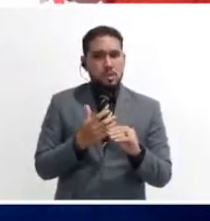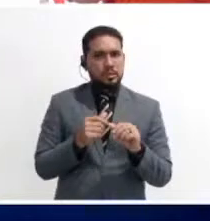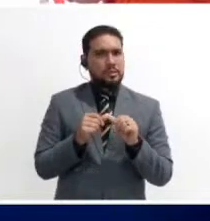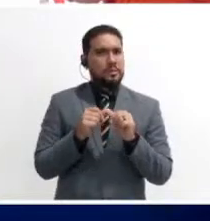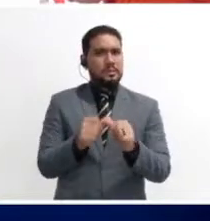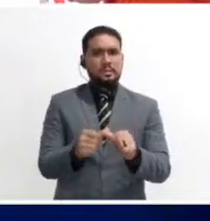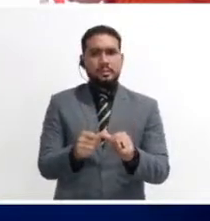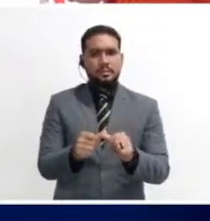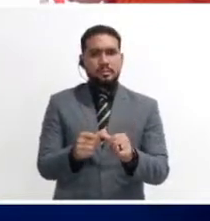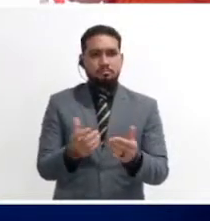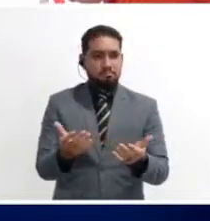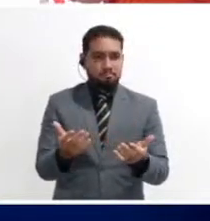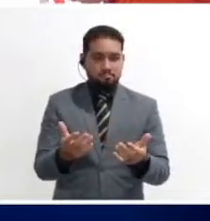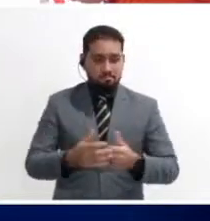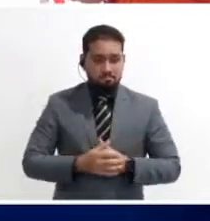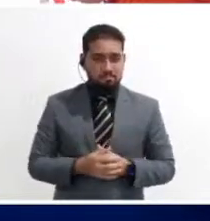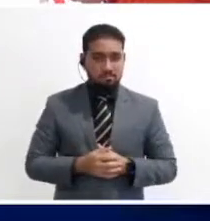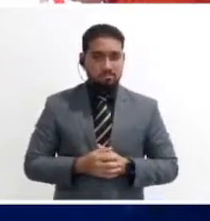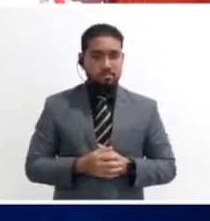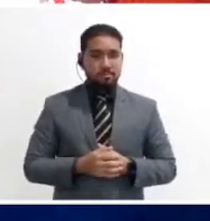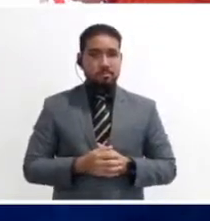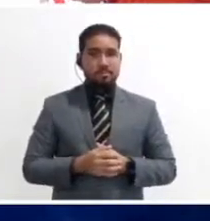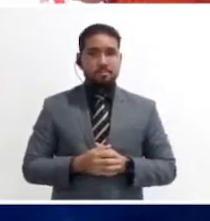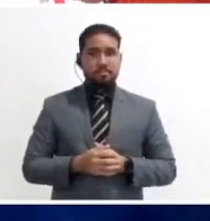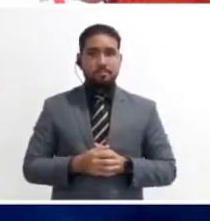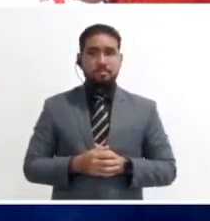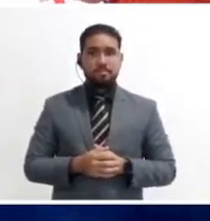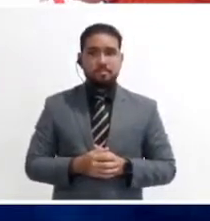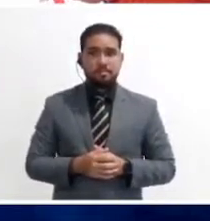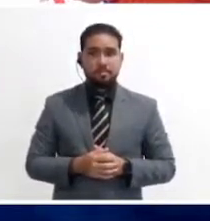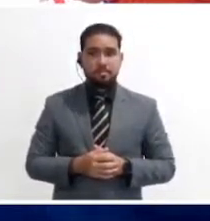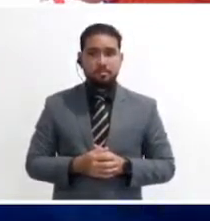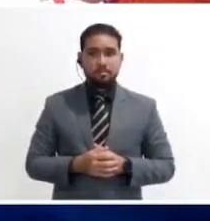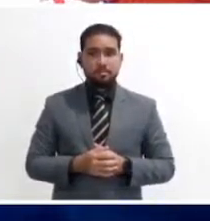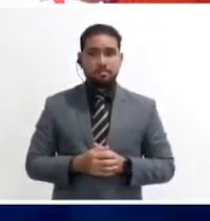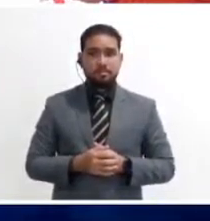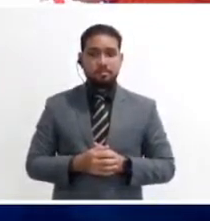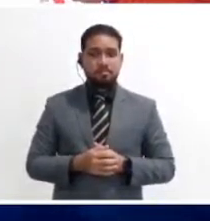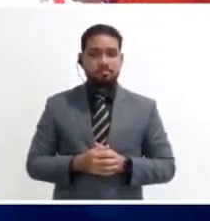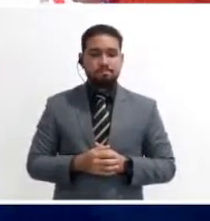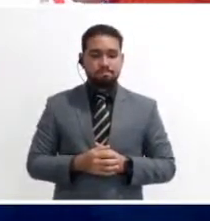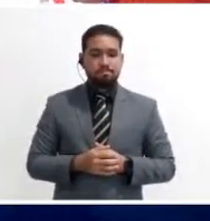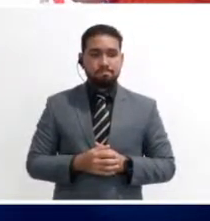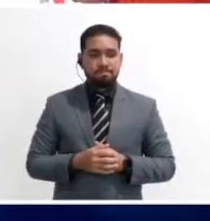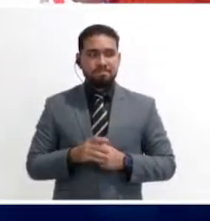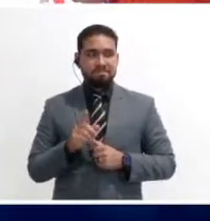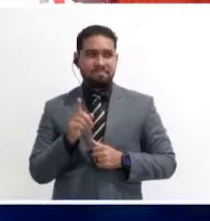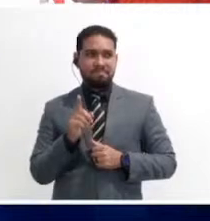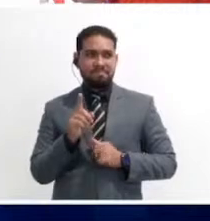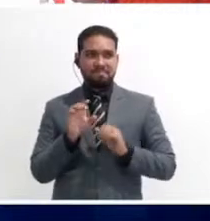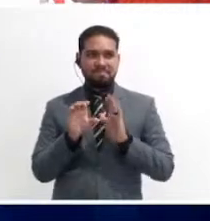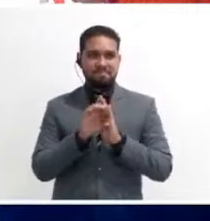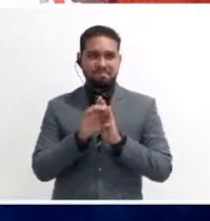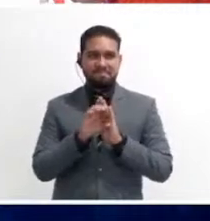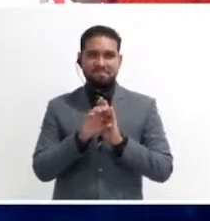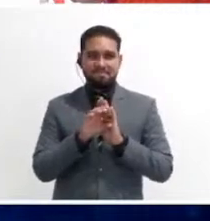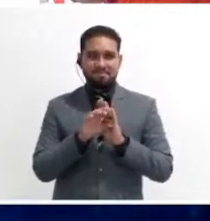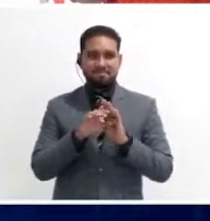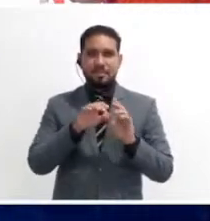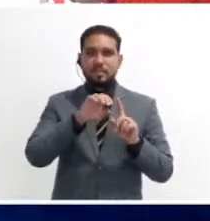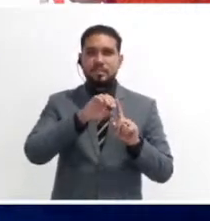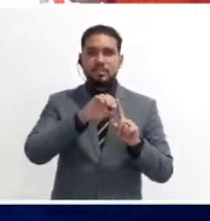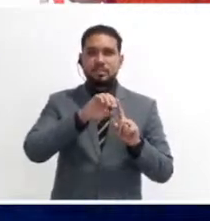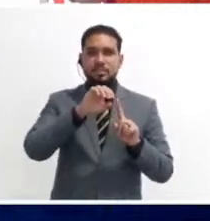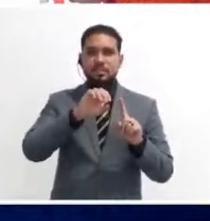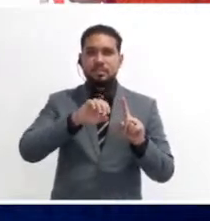So you can see there the market share over time. So in terms of unit volume, the